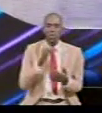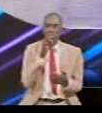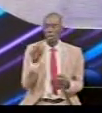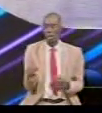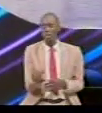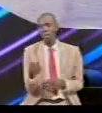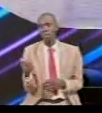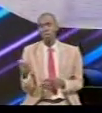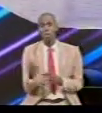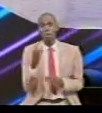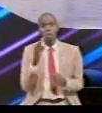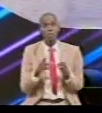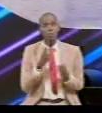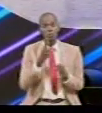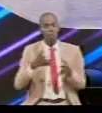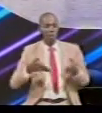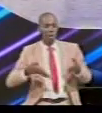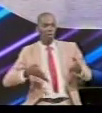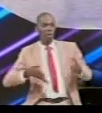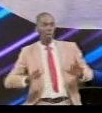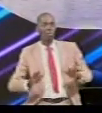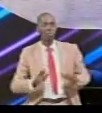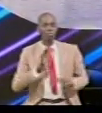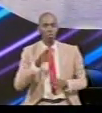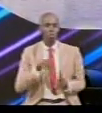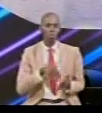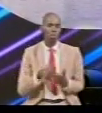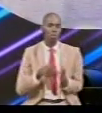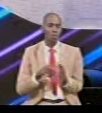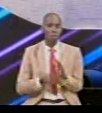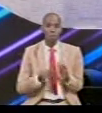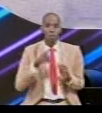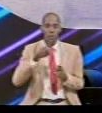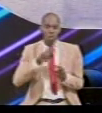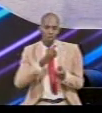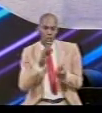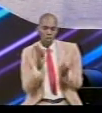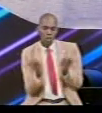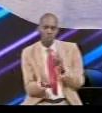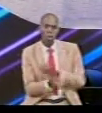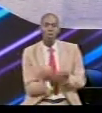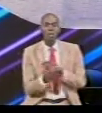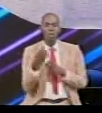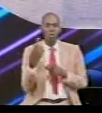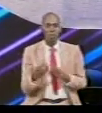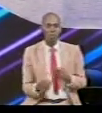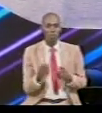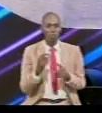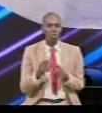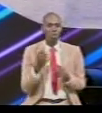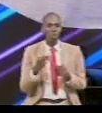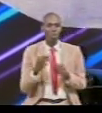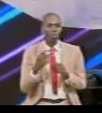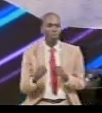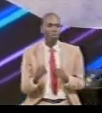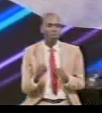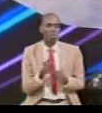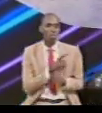your deficiency, you change the doctrine of the Bible and change the word of God